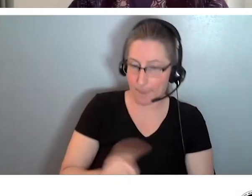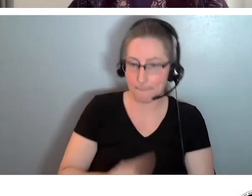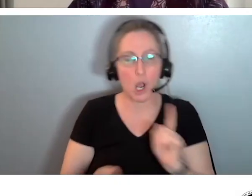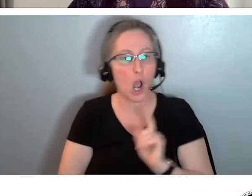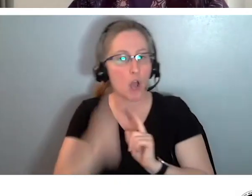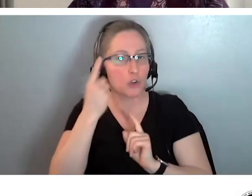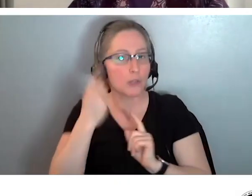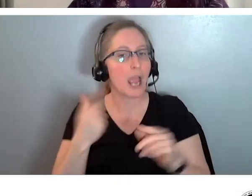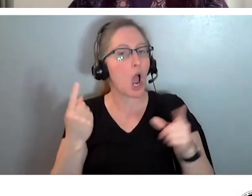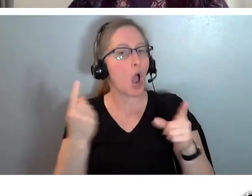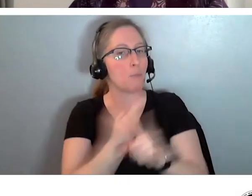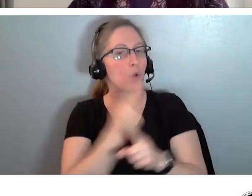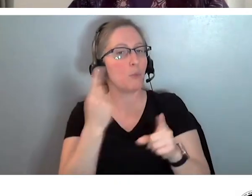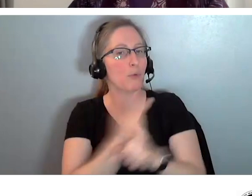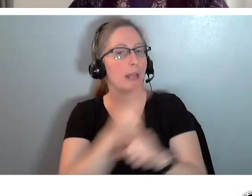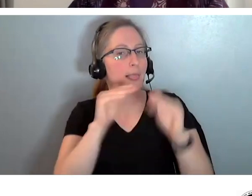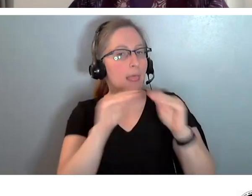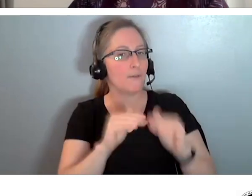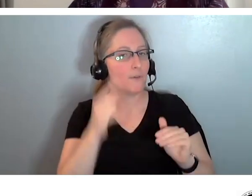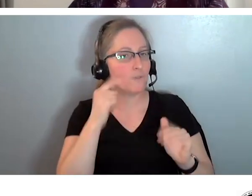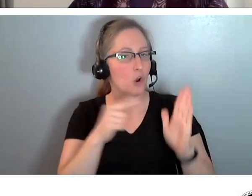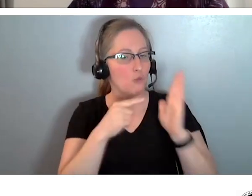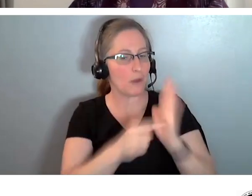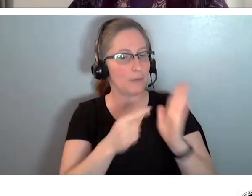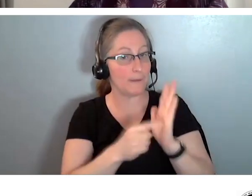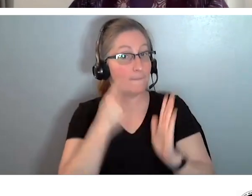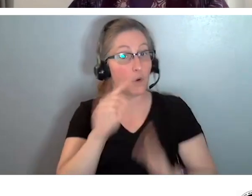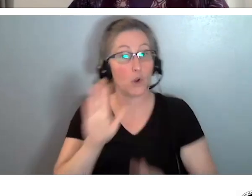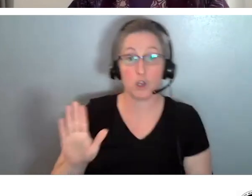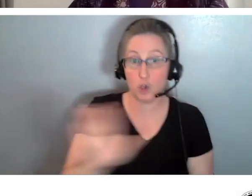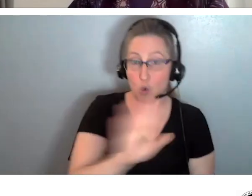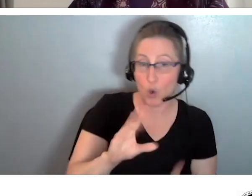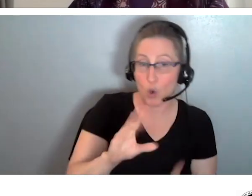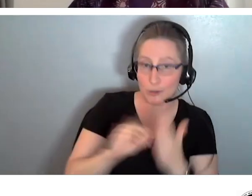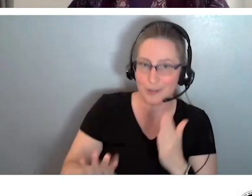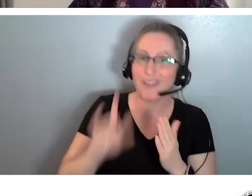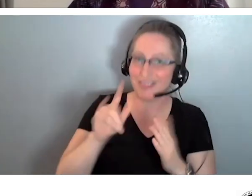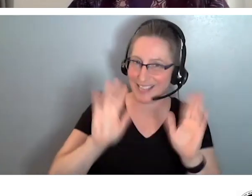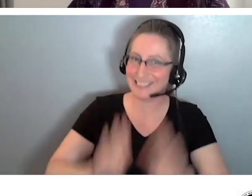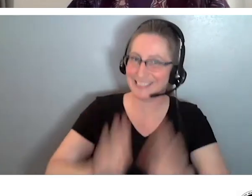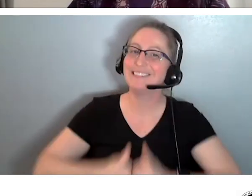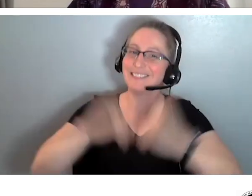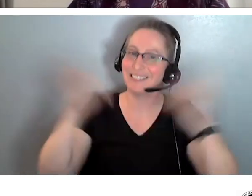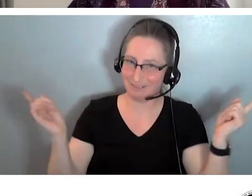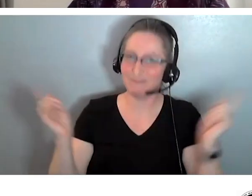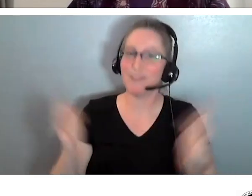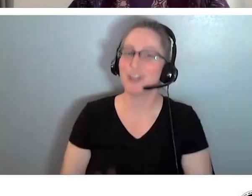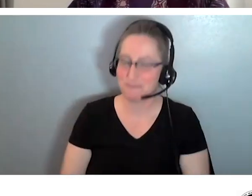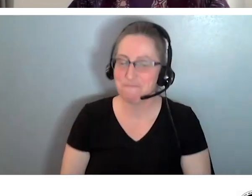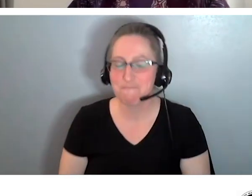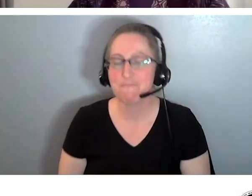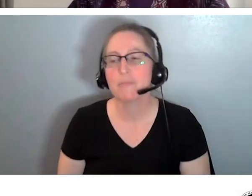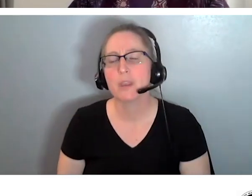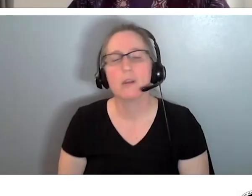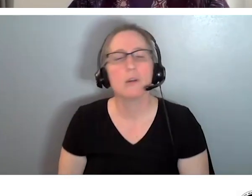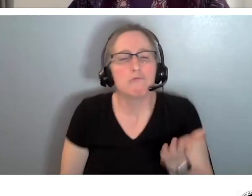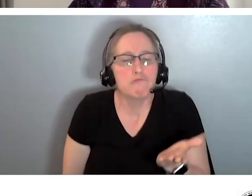understanding the appropriate level of representation for your student is another thing. So we want to